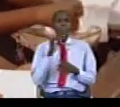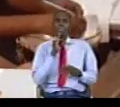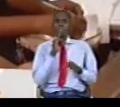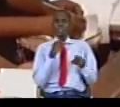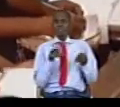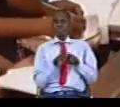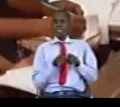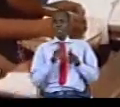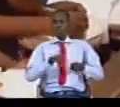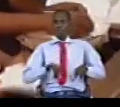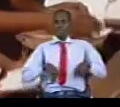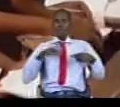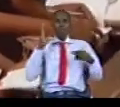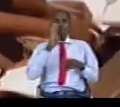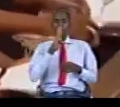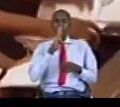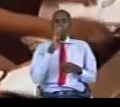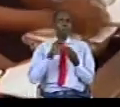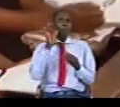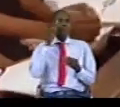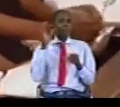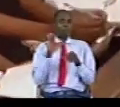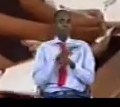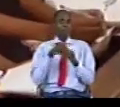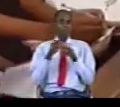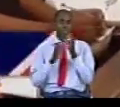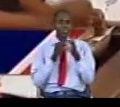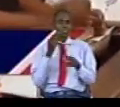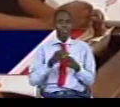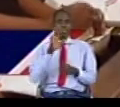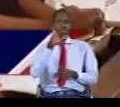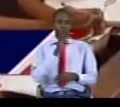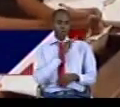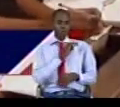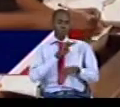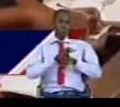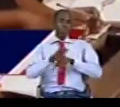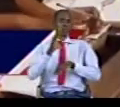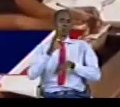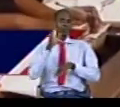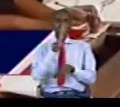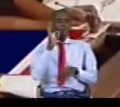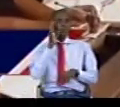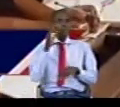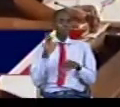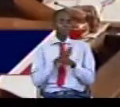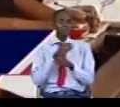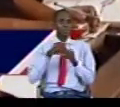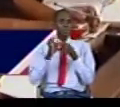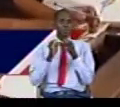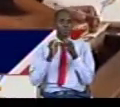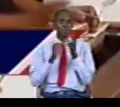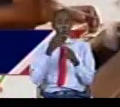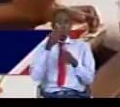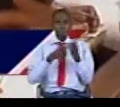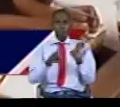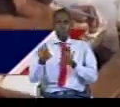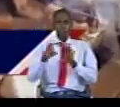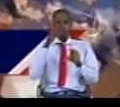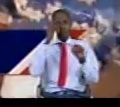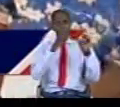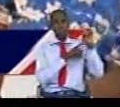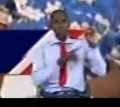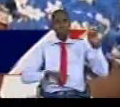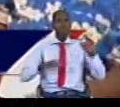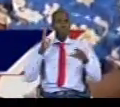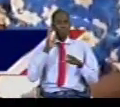fruitful. Your ministry will be fruitful. And what you do for the Lord will be fruitful in Jesus' name. Look at